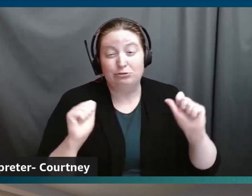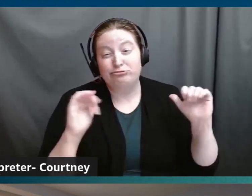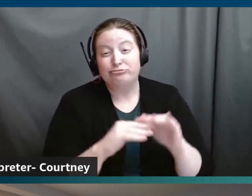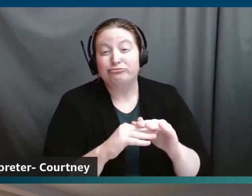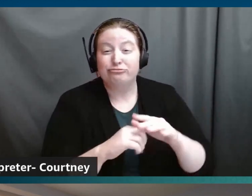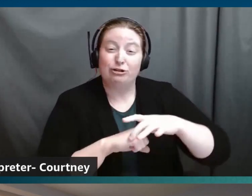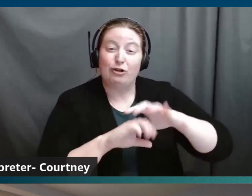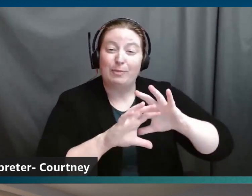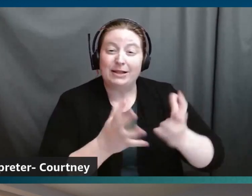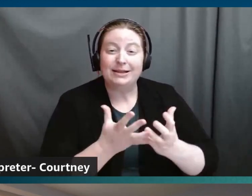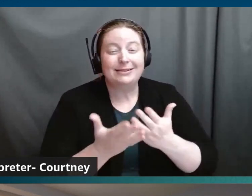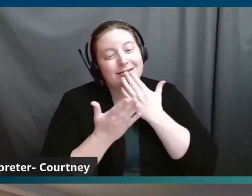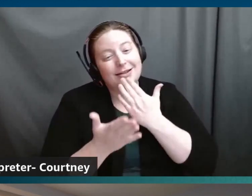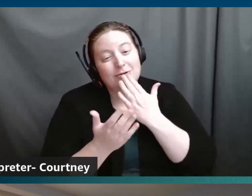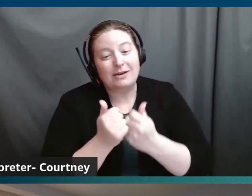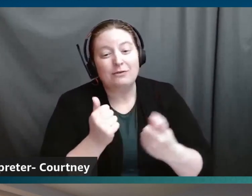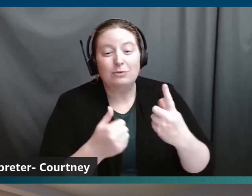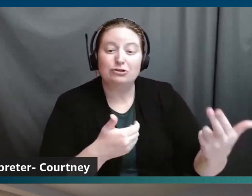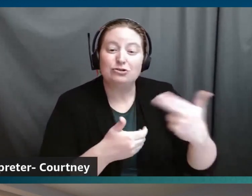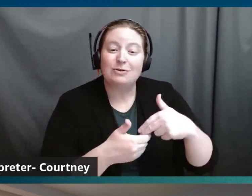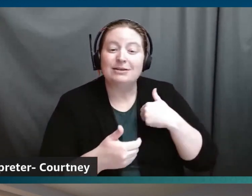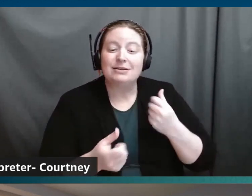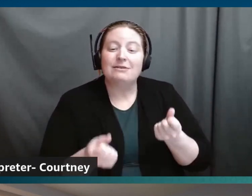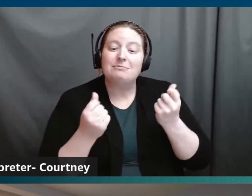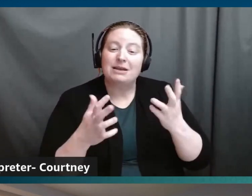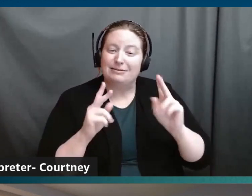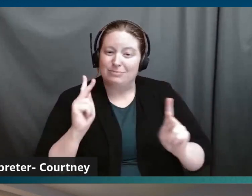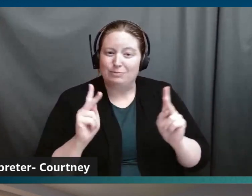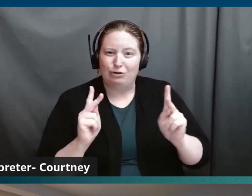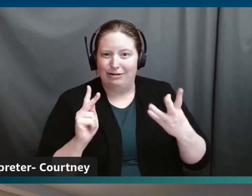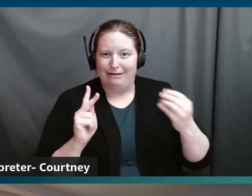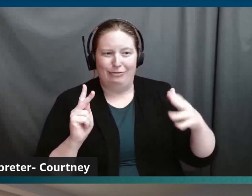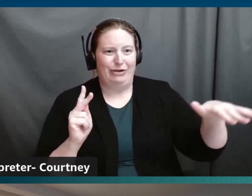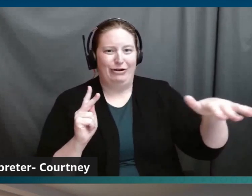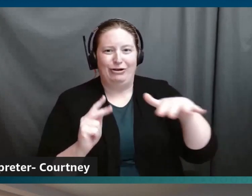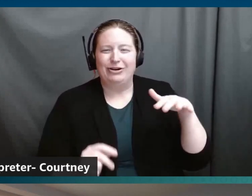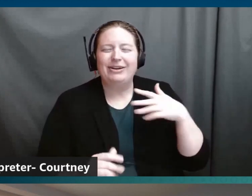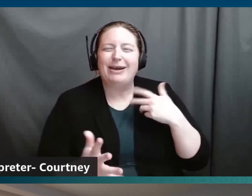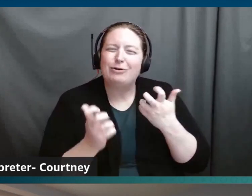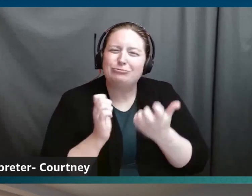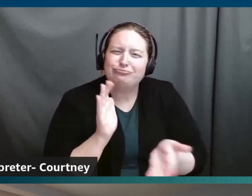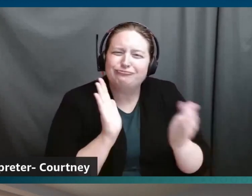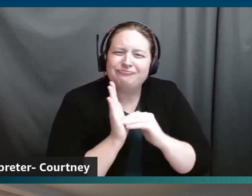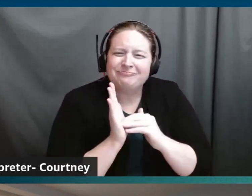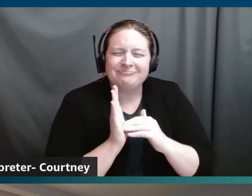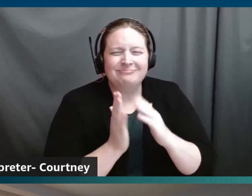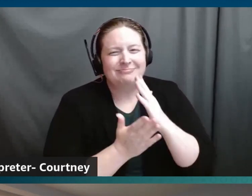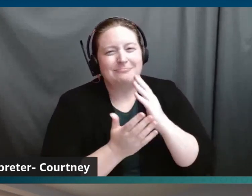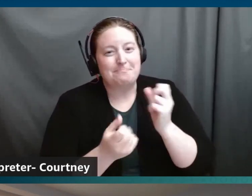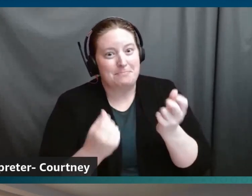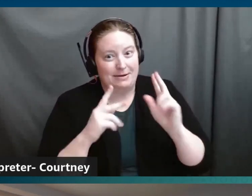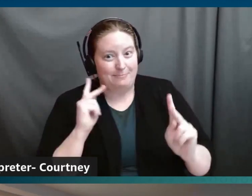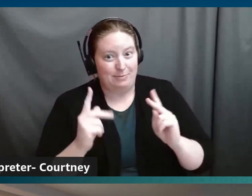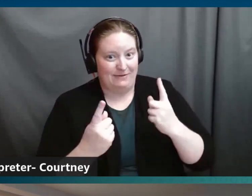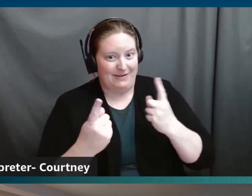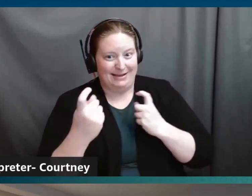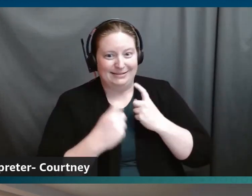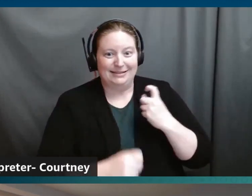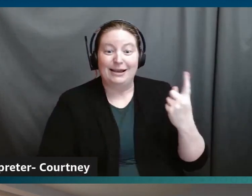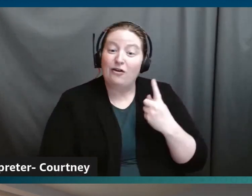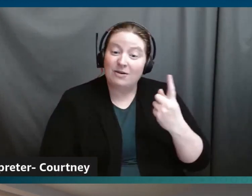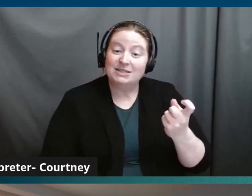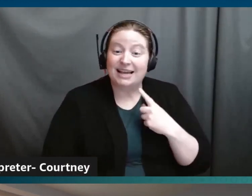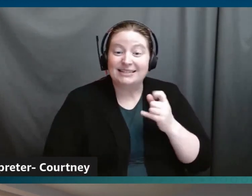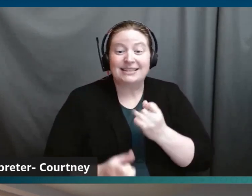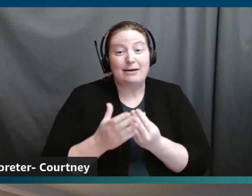everybody joining us today as well. We've got a lot of people out there. And I just want to reiterate, because a couple of people have asked, first, they always ask, is that plant real?